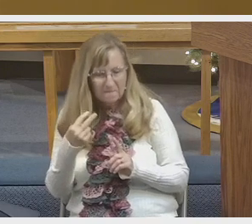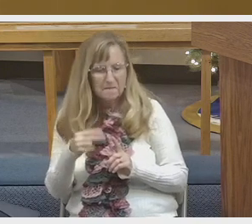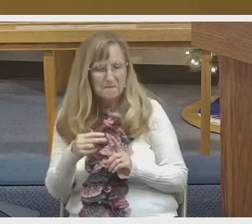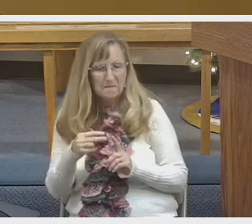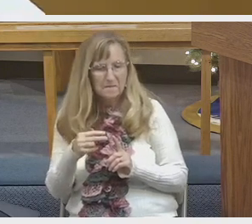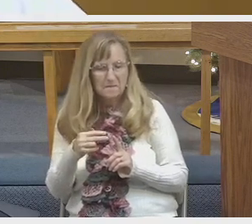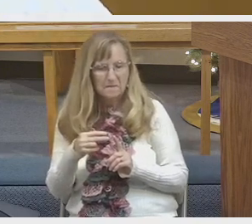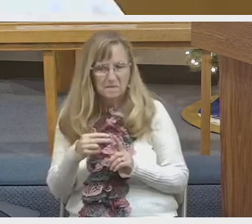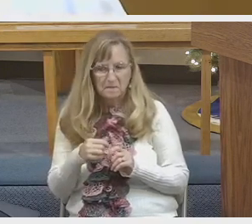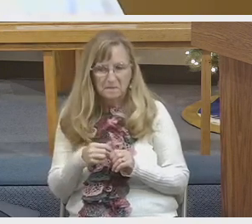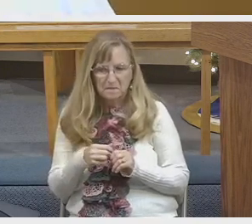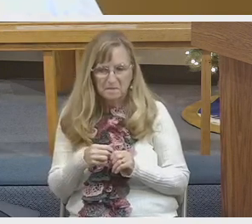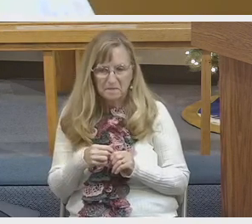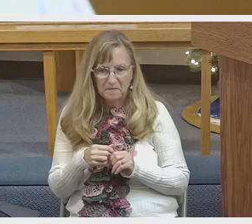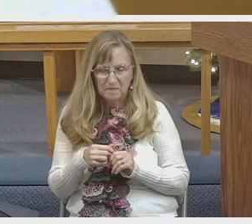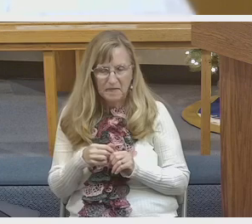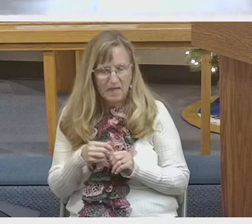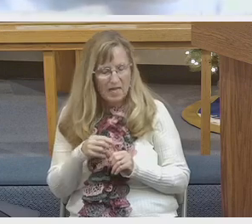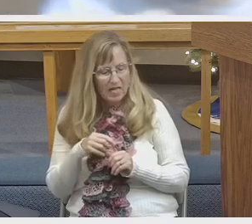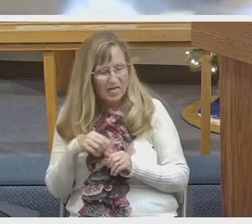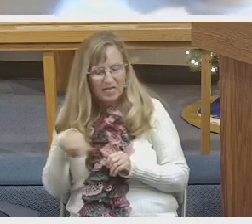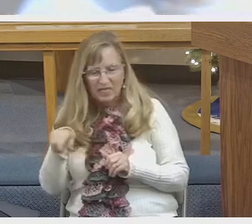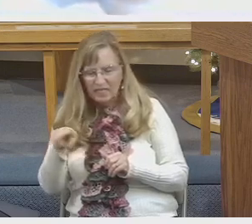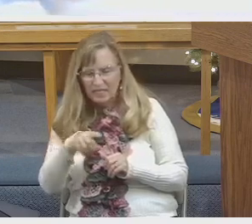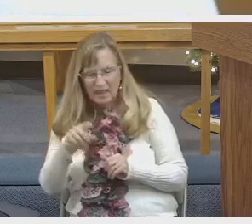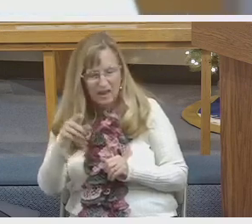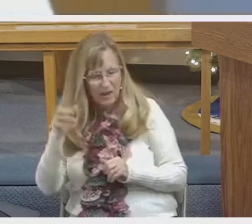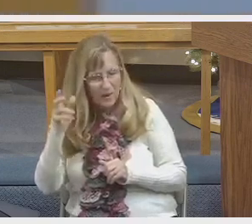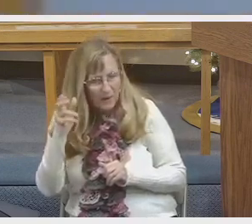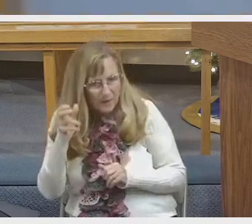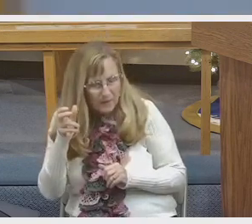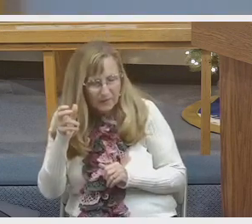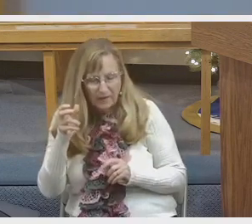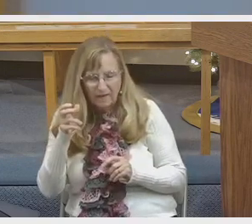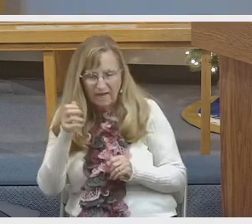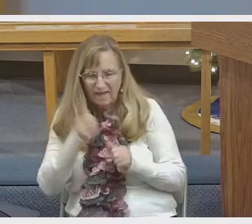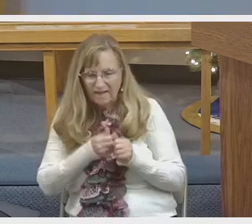They heard every word you said under your breath.